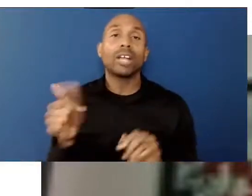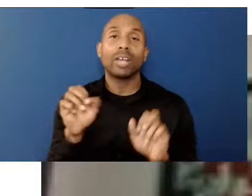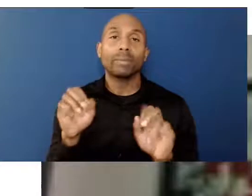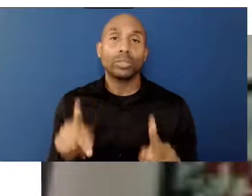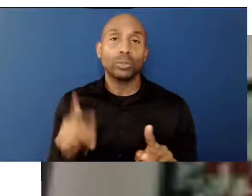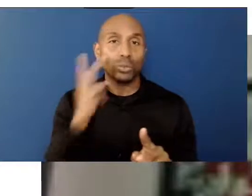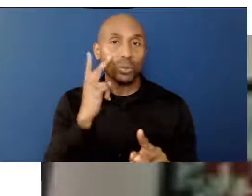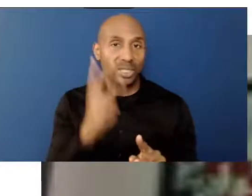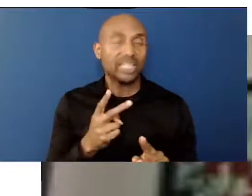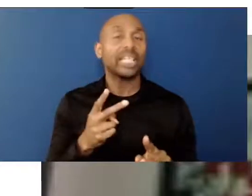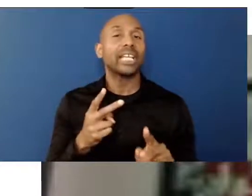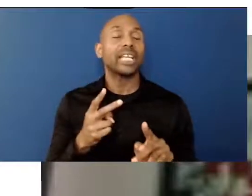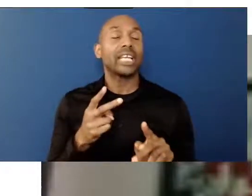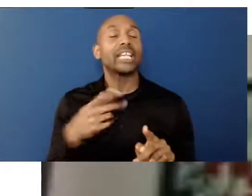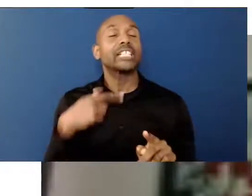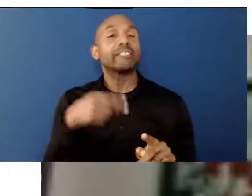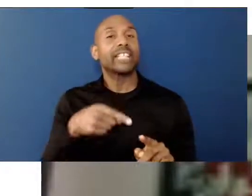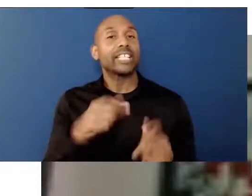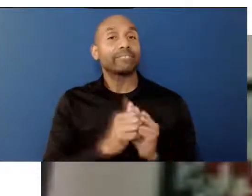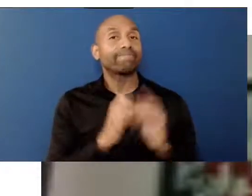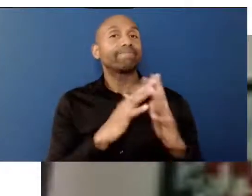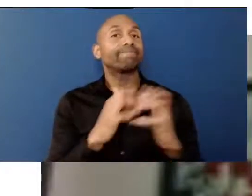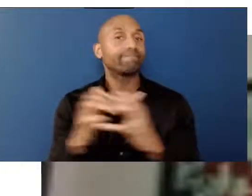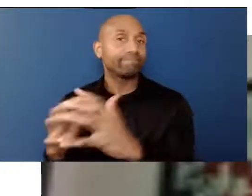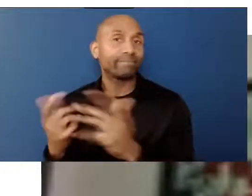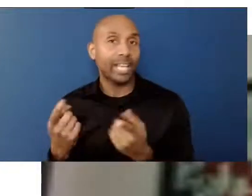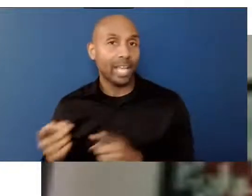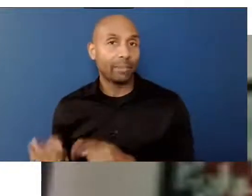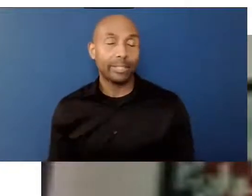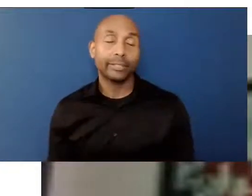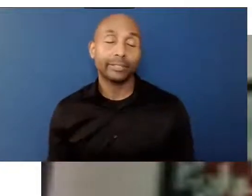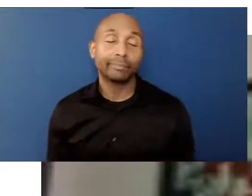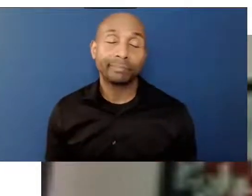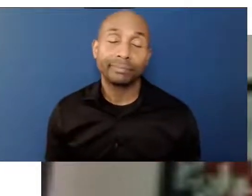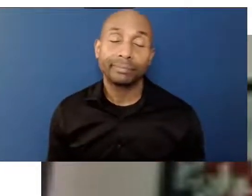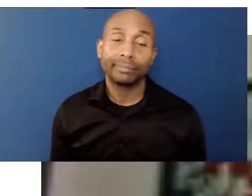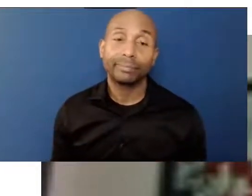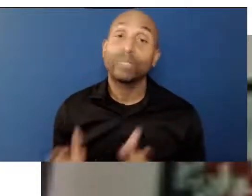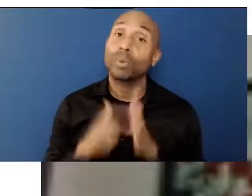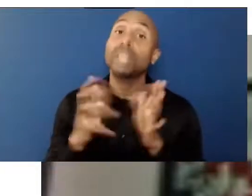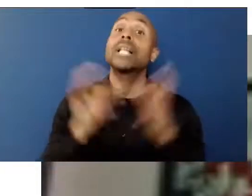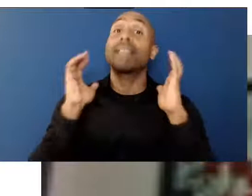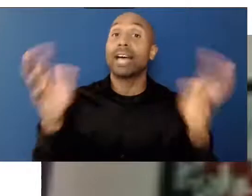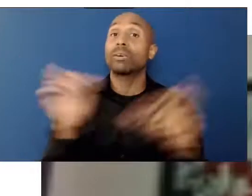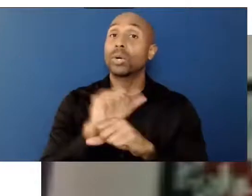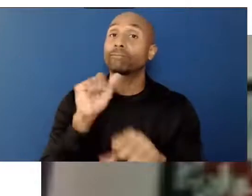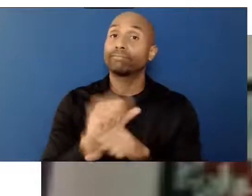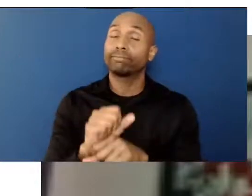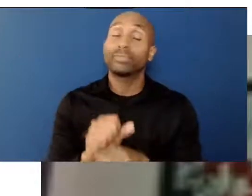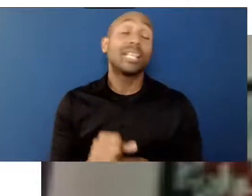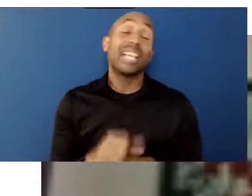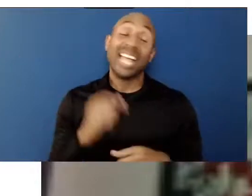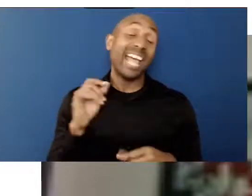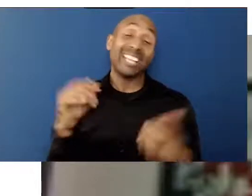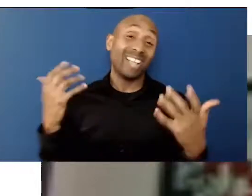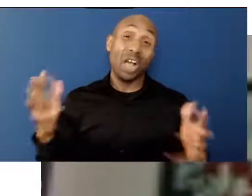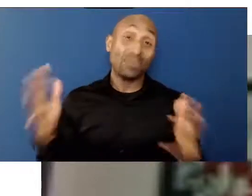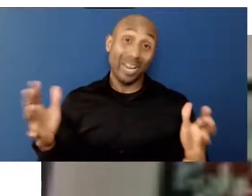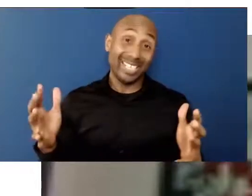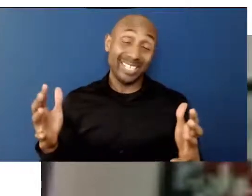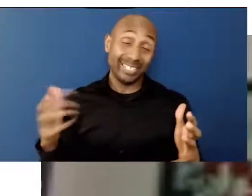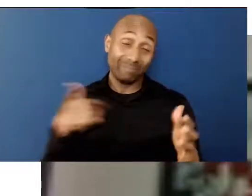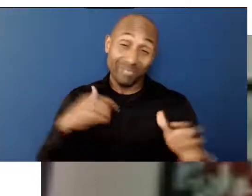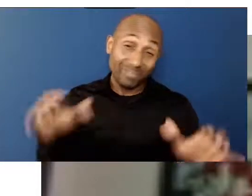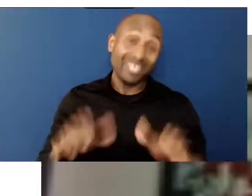work. And I can't fully convey the amount of work that has been done by the Accessibility Advisory Board and the